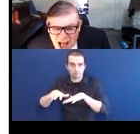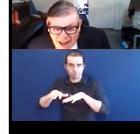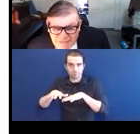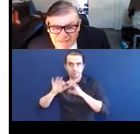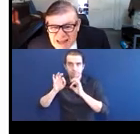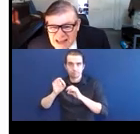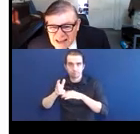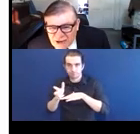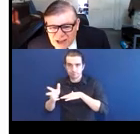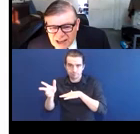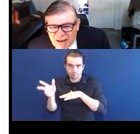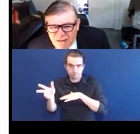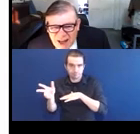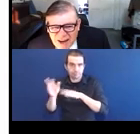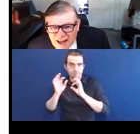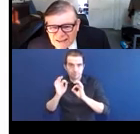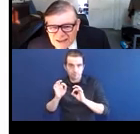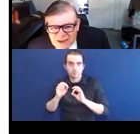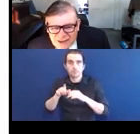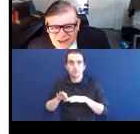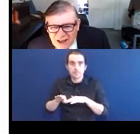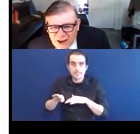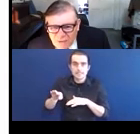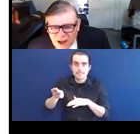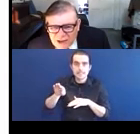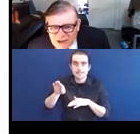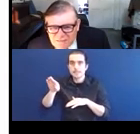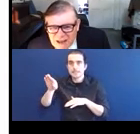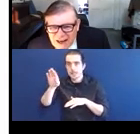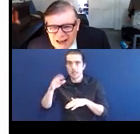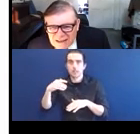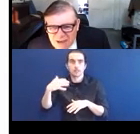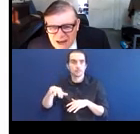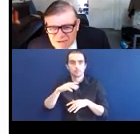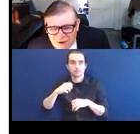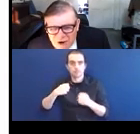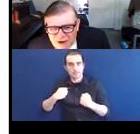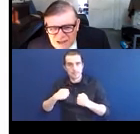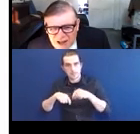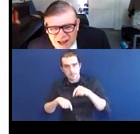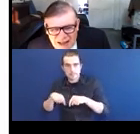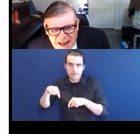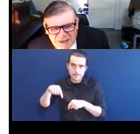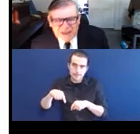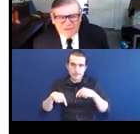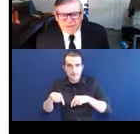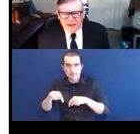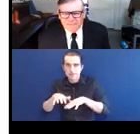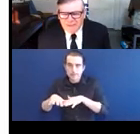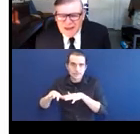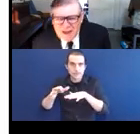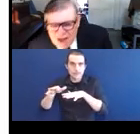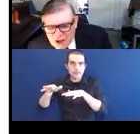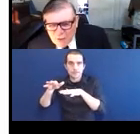up high. They're crossing now a viaduct, and you can see the whole march. They're collecting money from lorries that are happy to give them